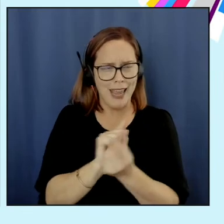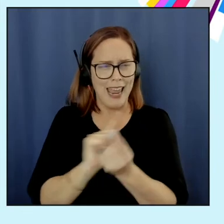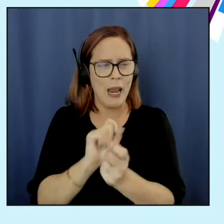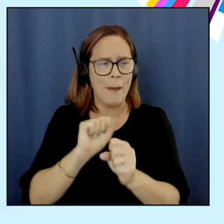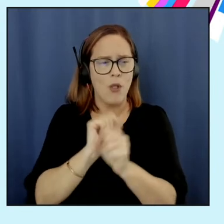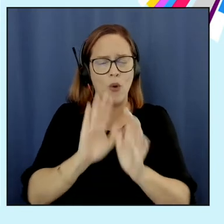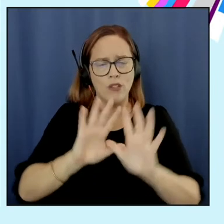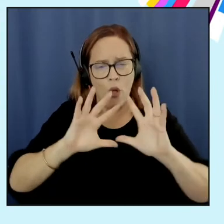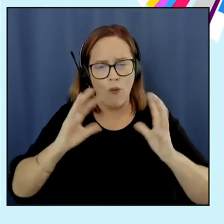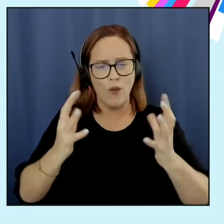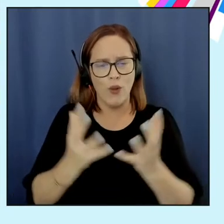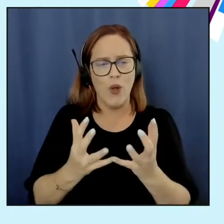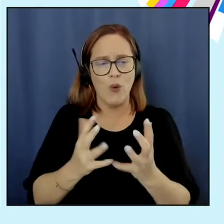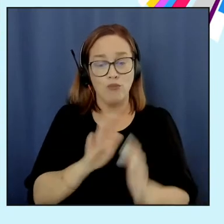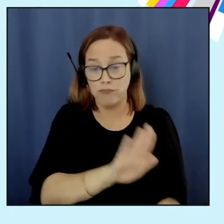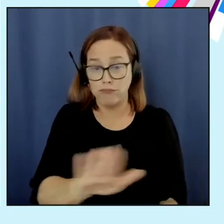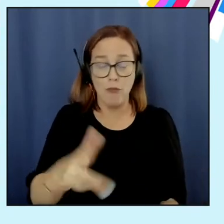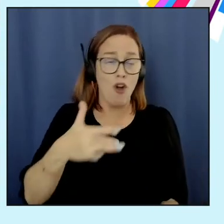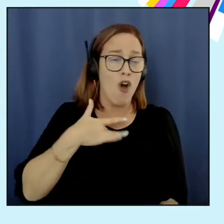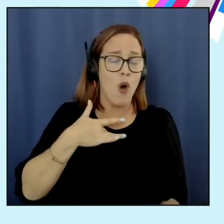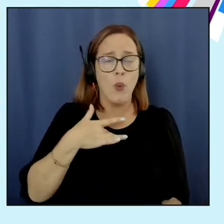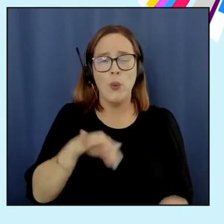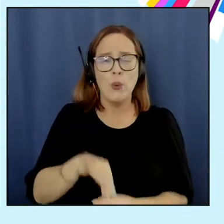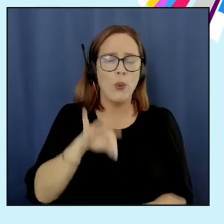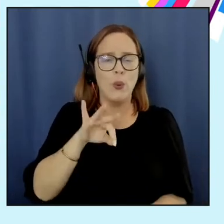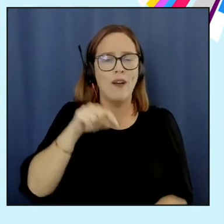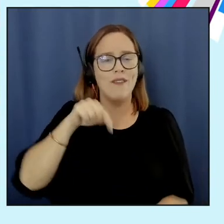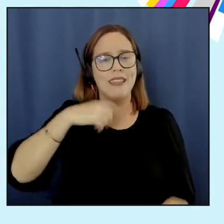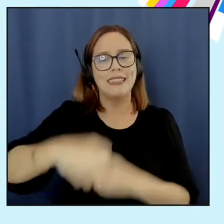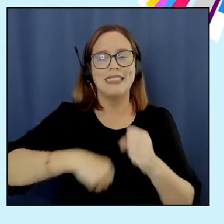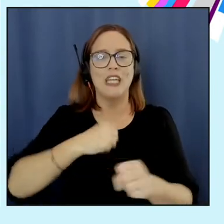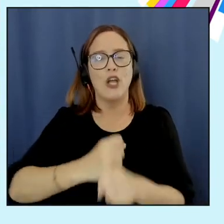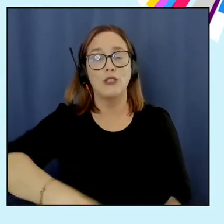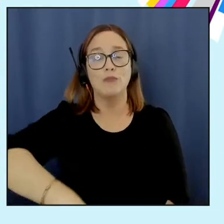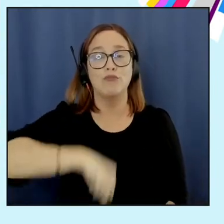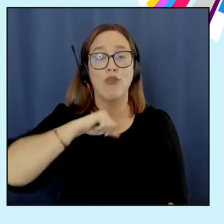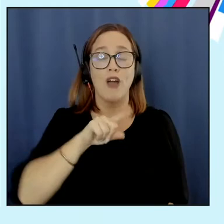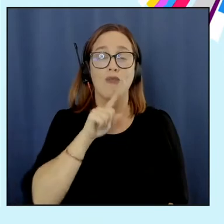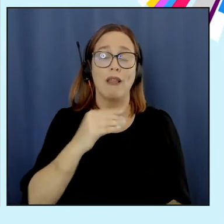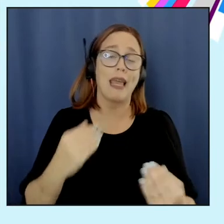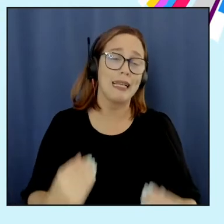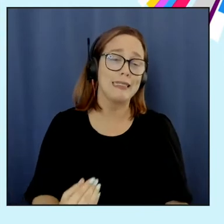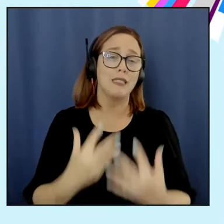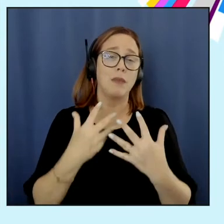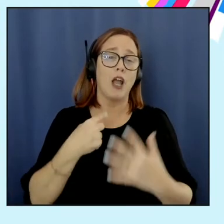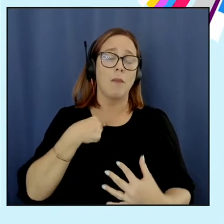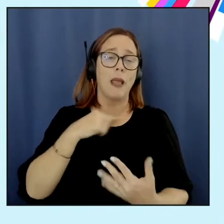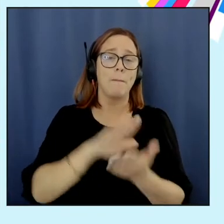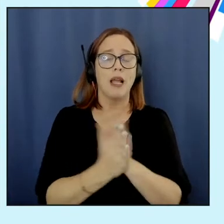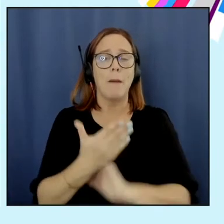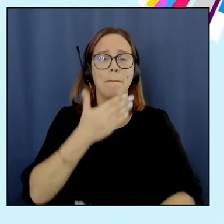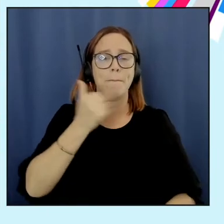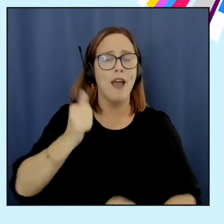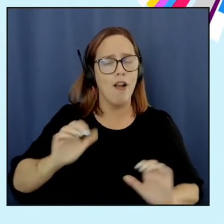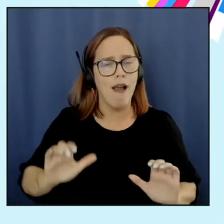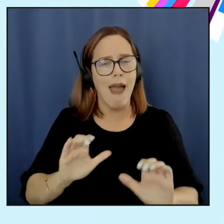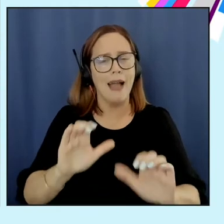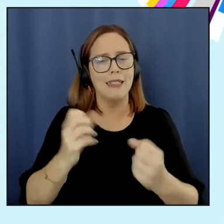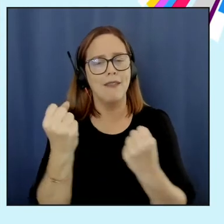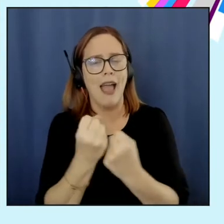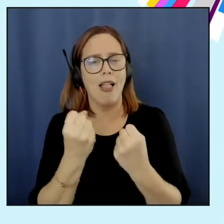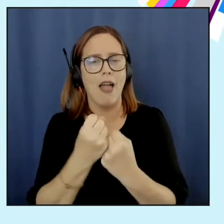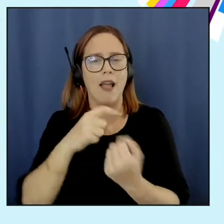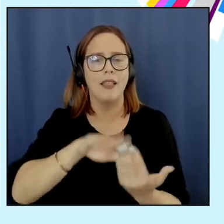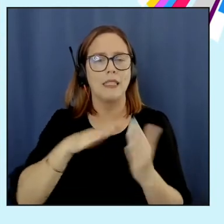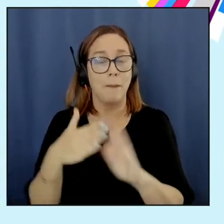Pride. Their stories have really inspired me to become a better and more active ally to this community and have made me understand what Pride really